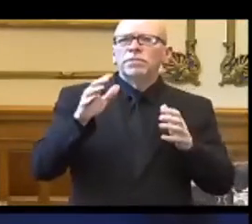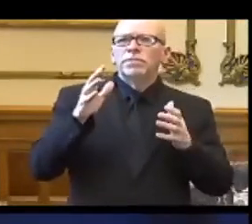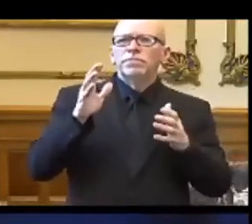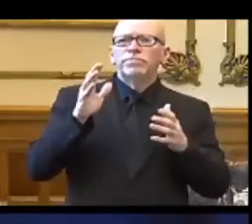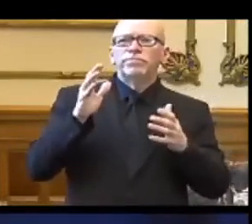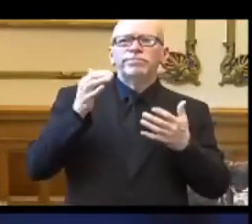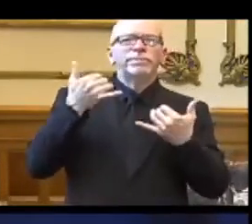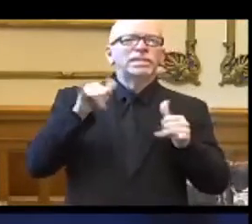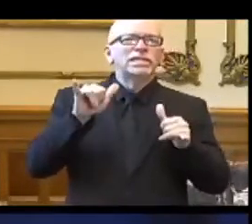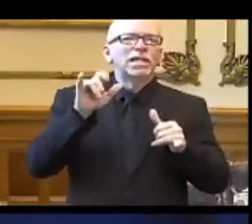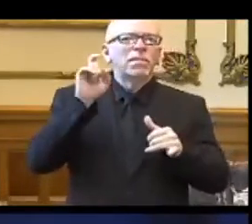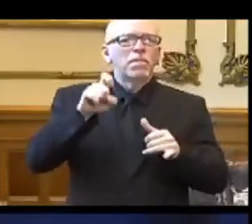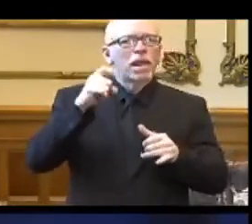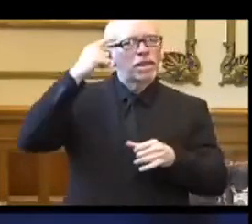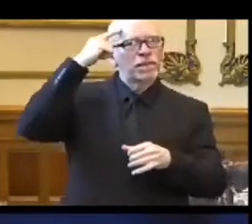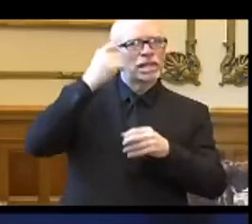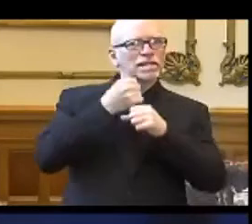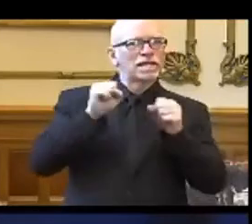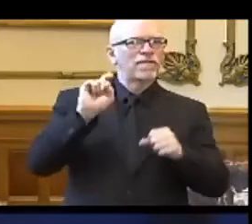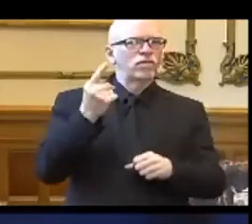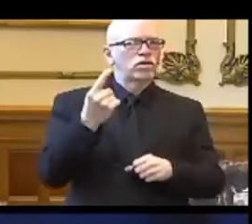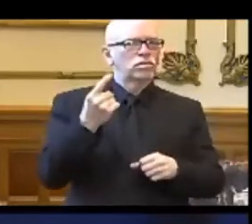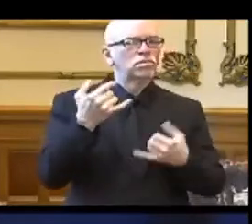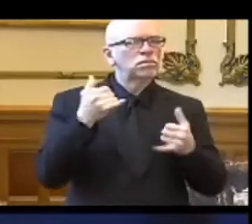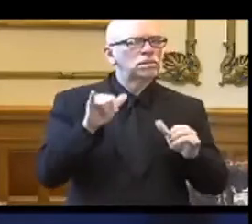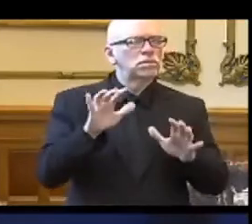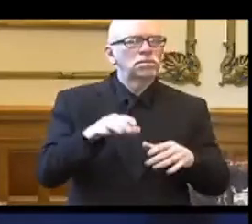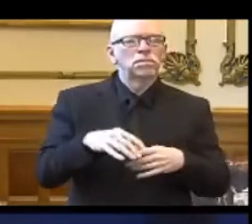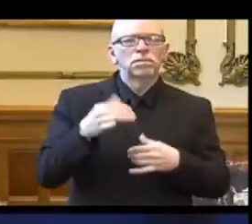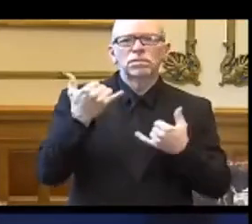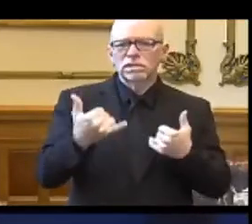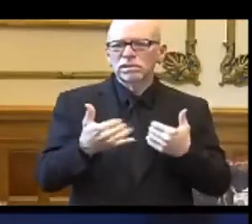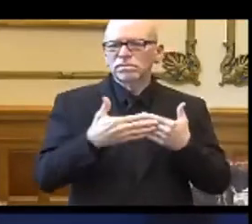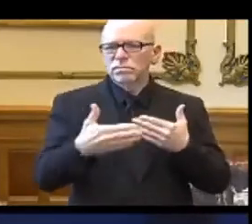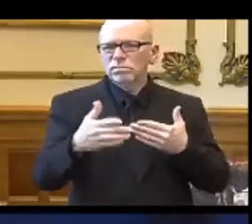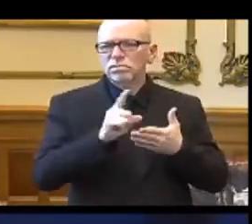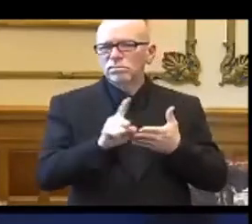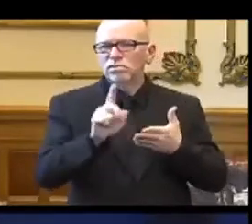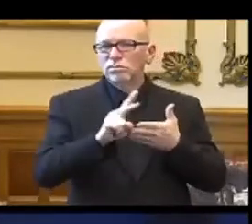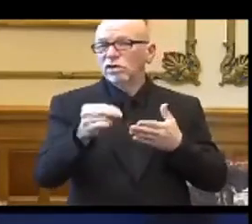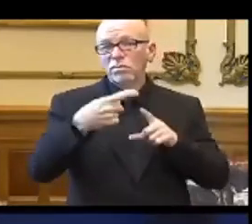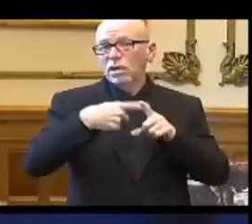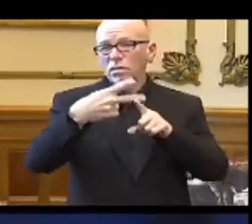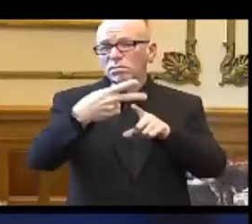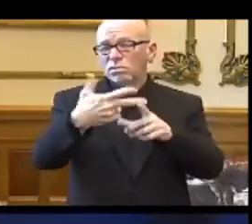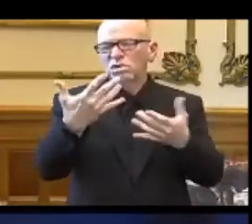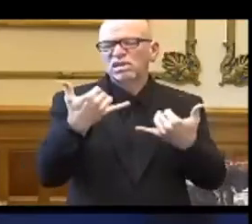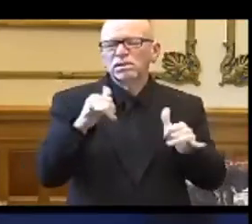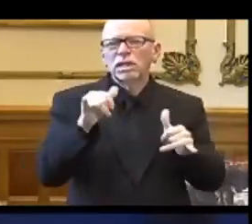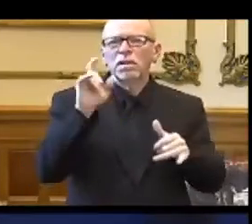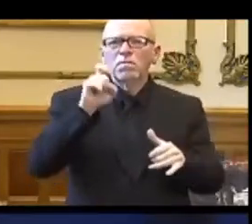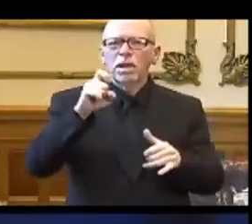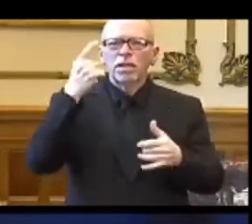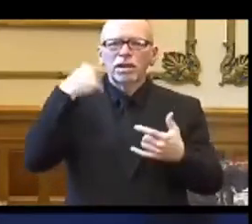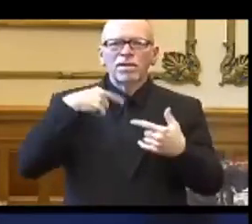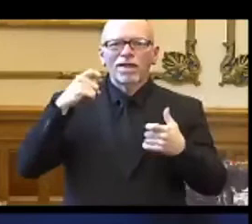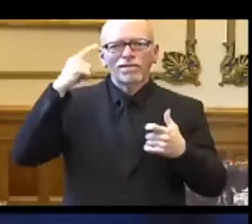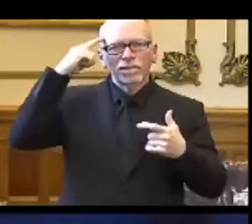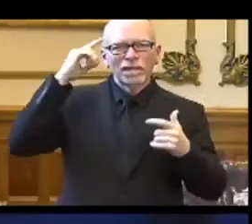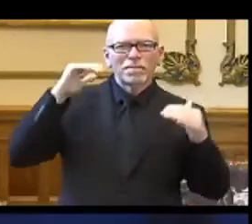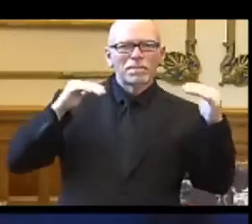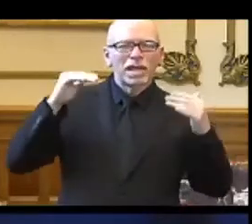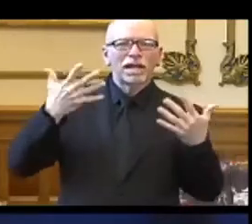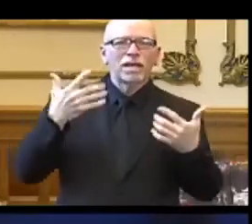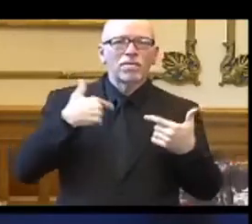be in a safety first posture in the days and weeks and months ahead, constantly balancing